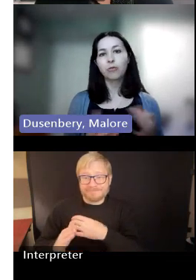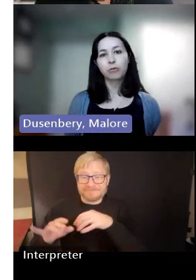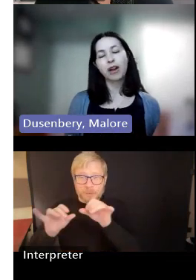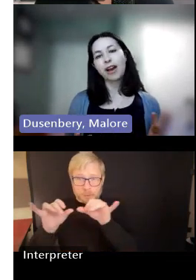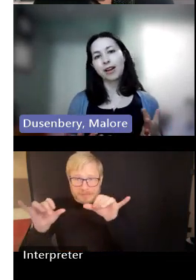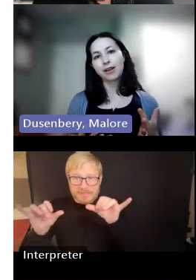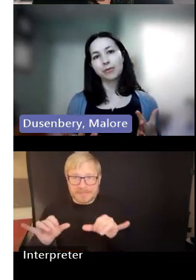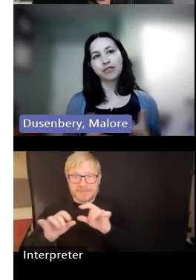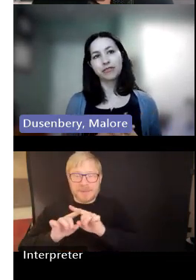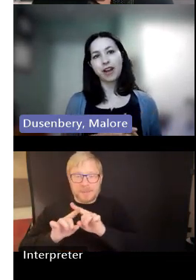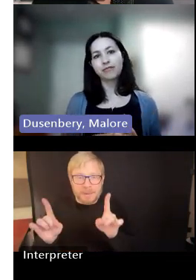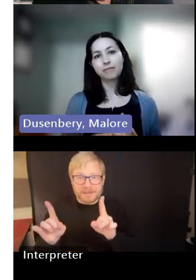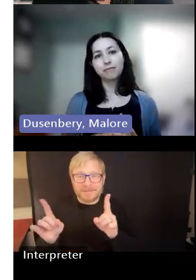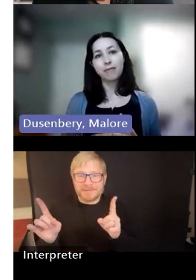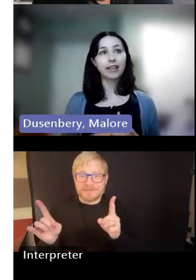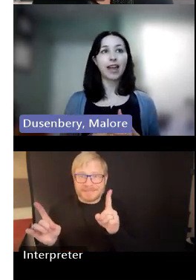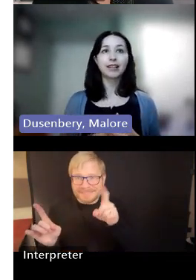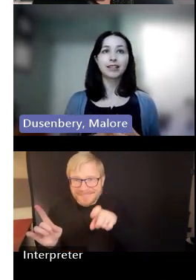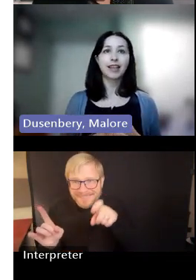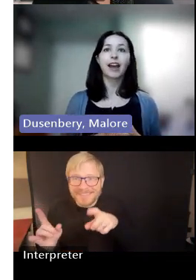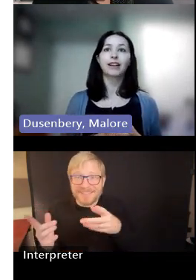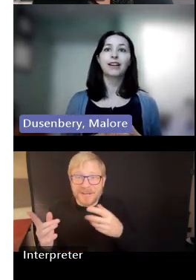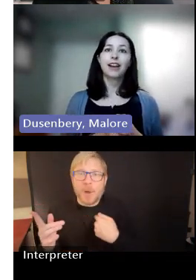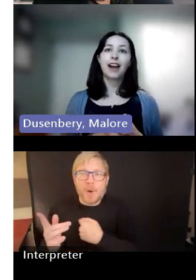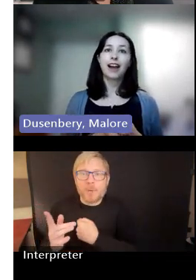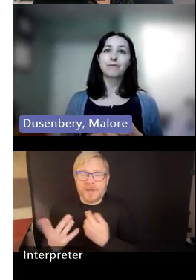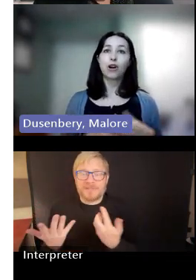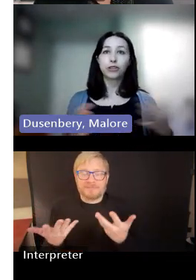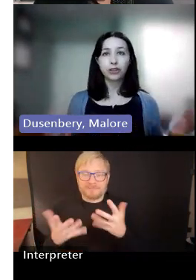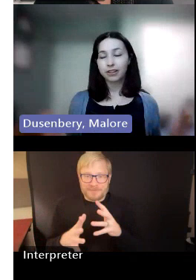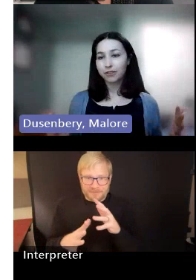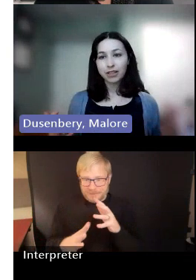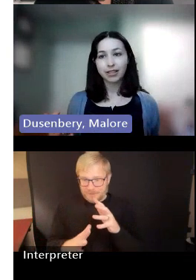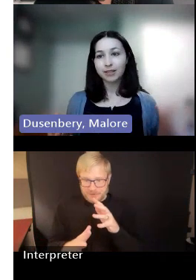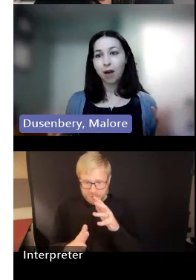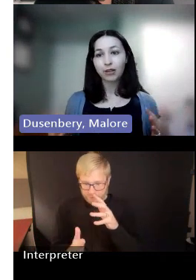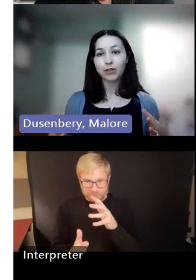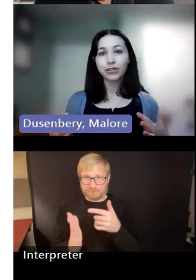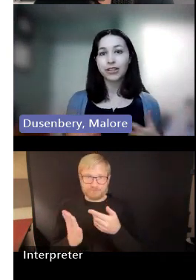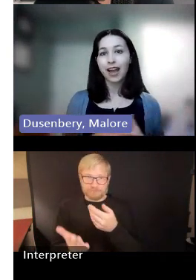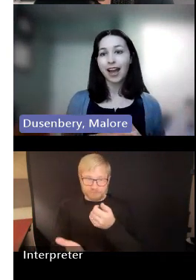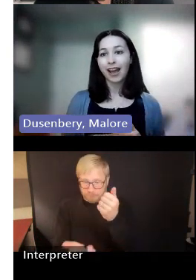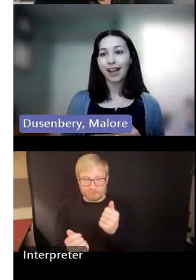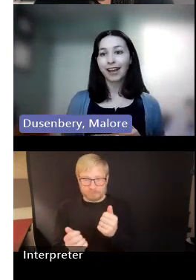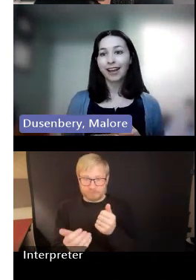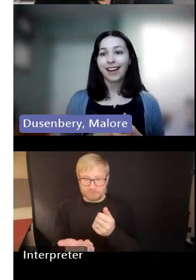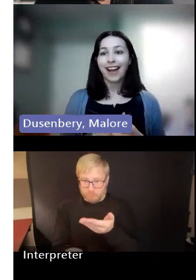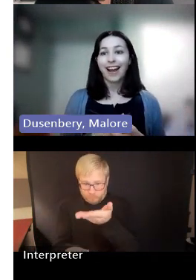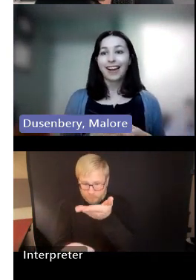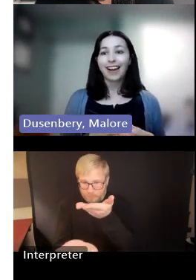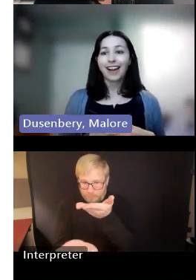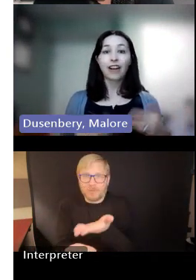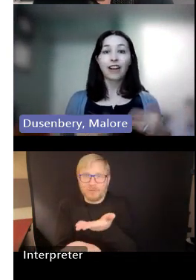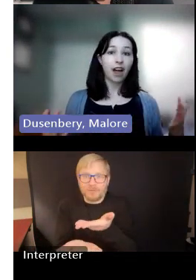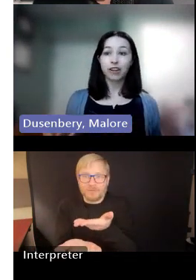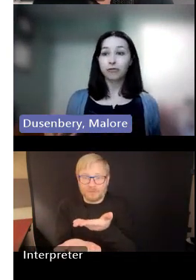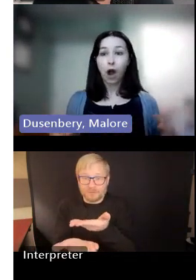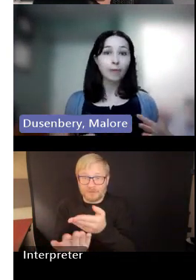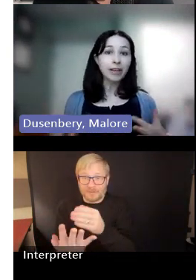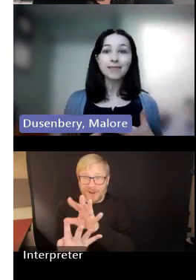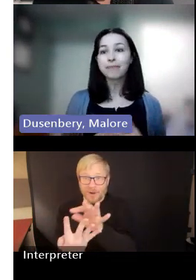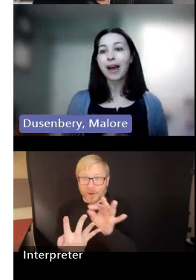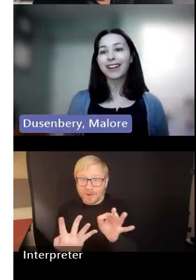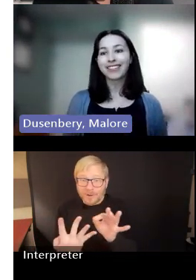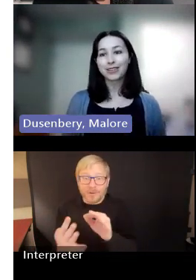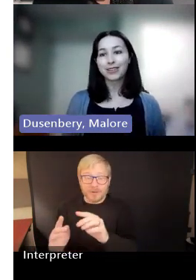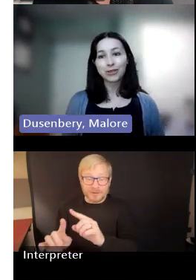We hope we've kind of made the case that alternative justice models have a lot of